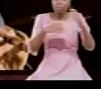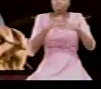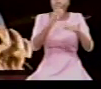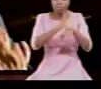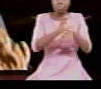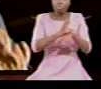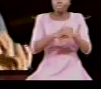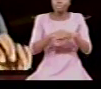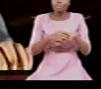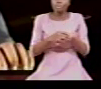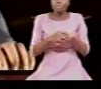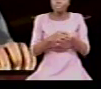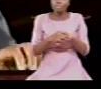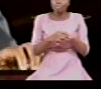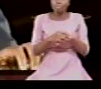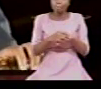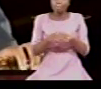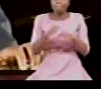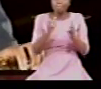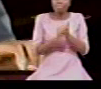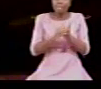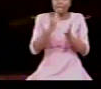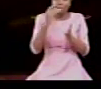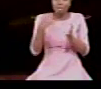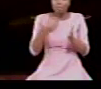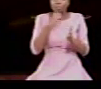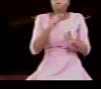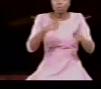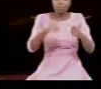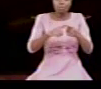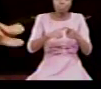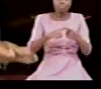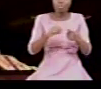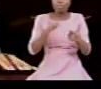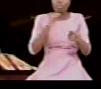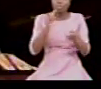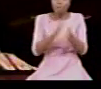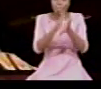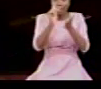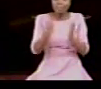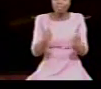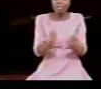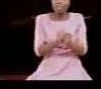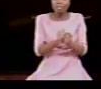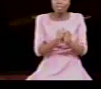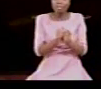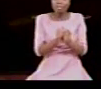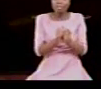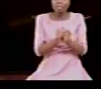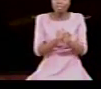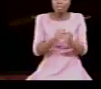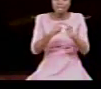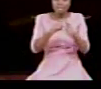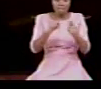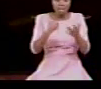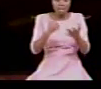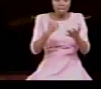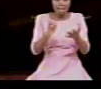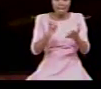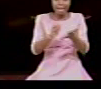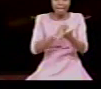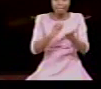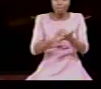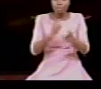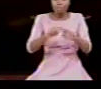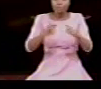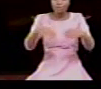church. That's what we don't go for unbelievers with the envelope. We're building a campground.